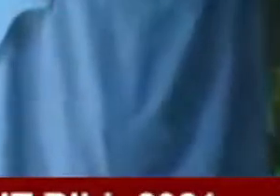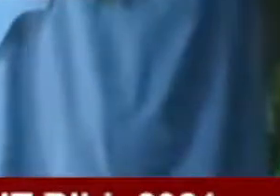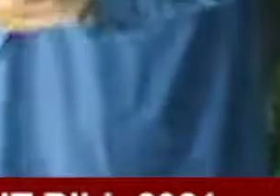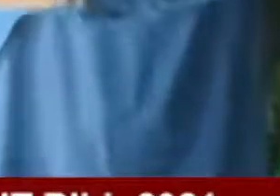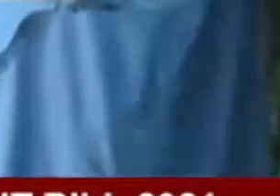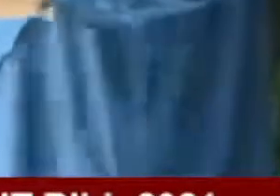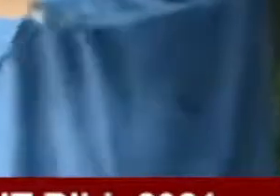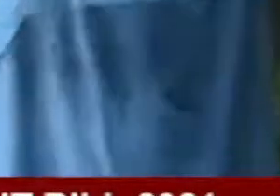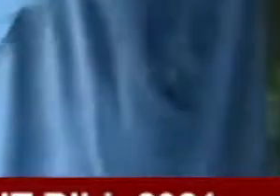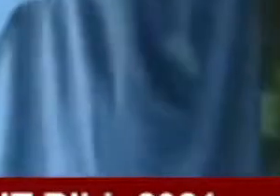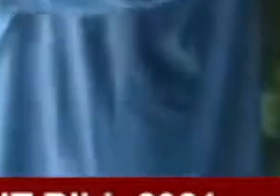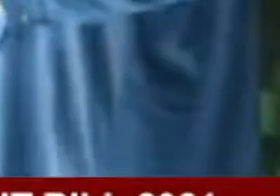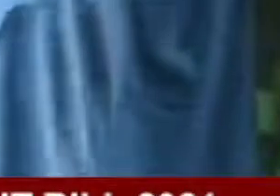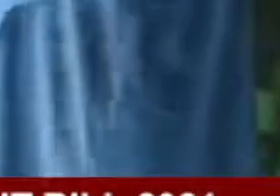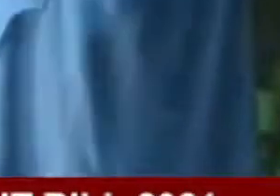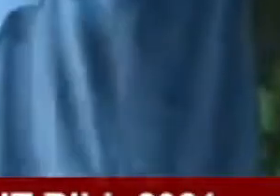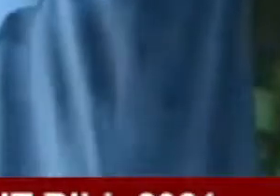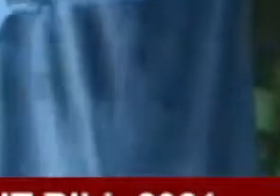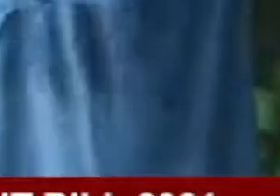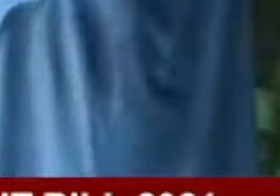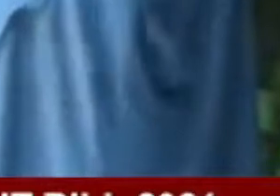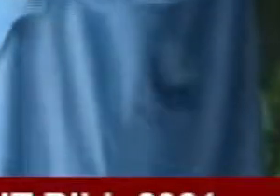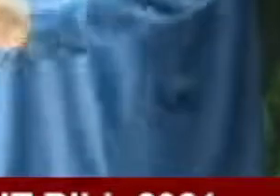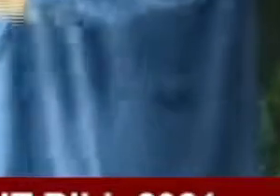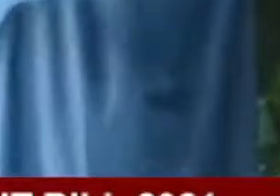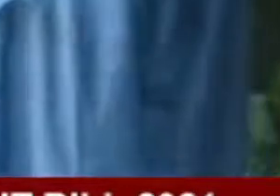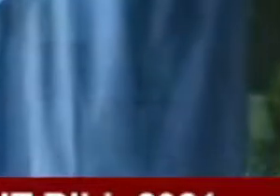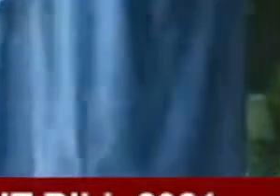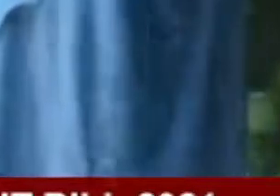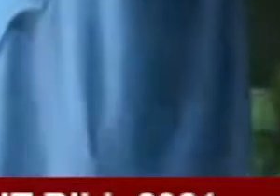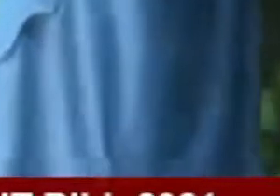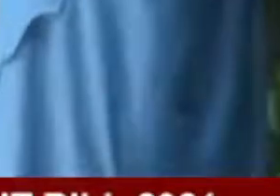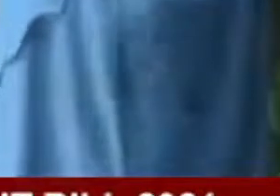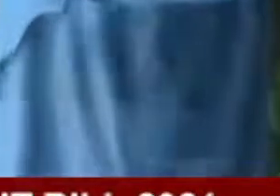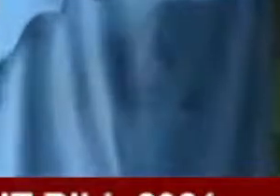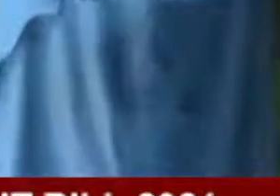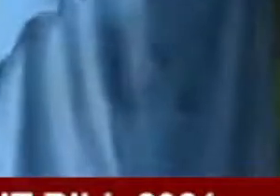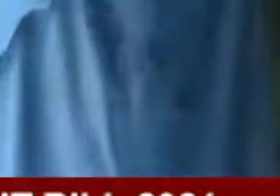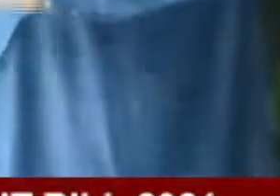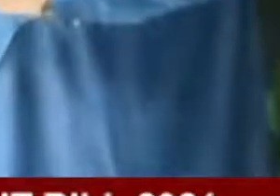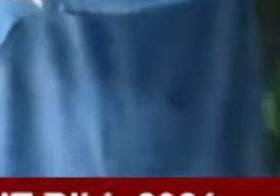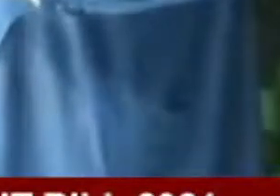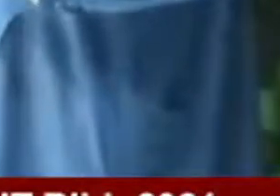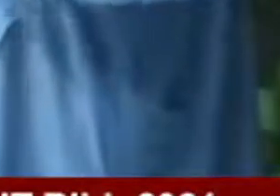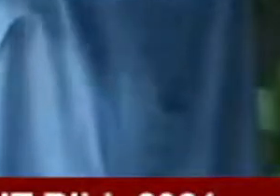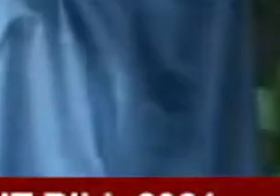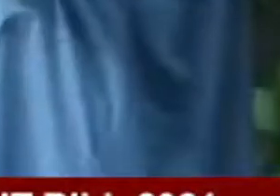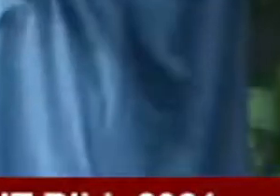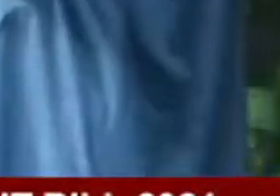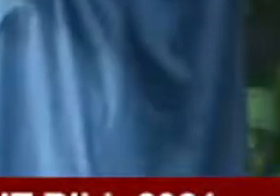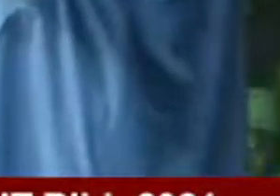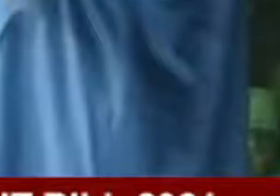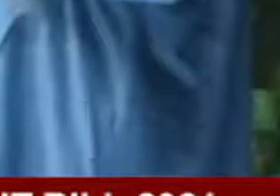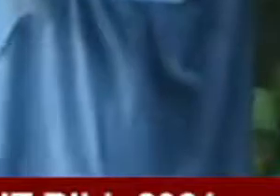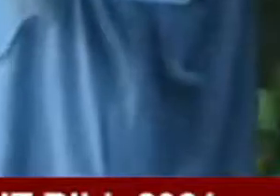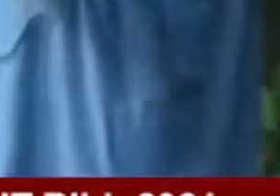previous Electoral Act says to INEC, INEC may reasonably accommodate us.